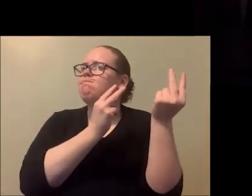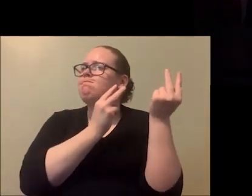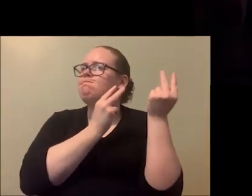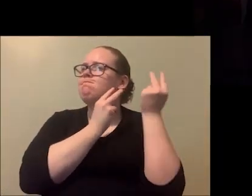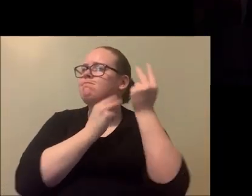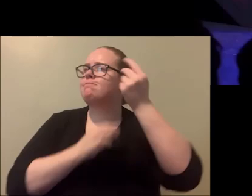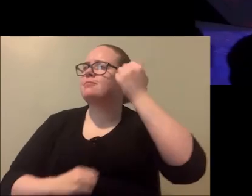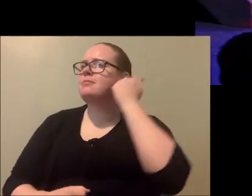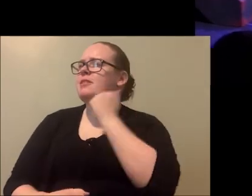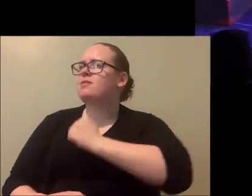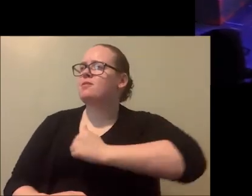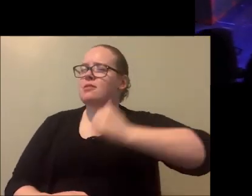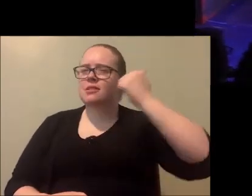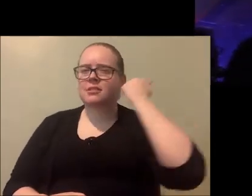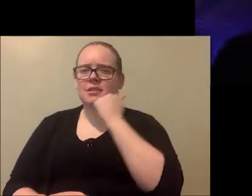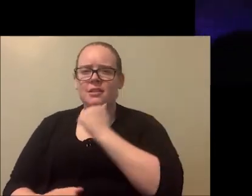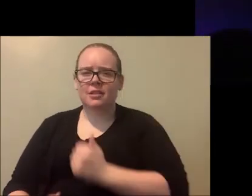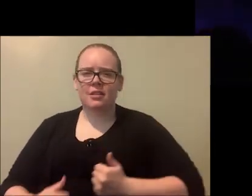of life that's